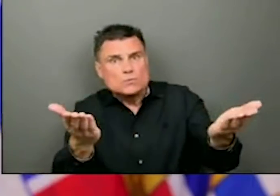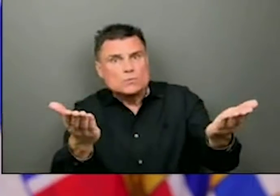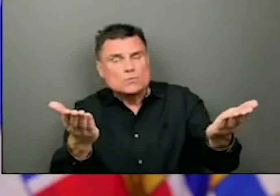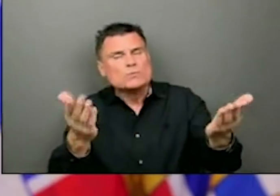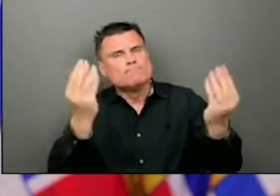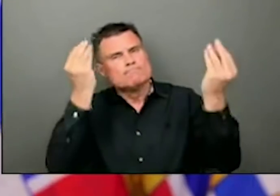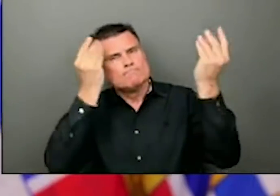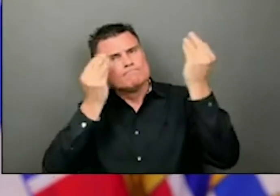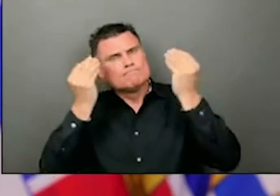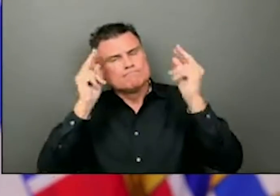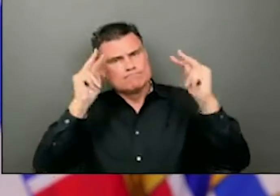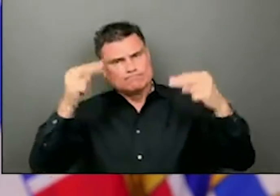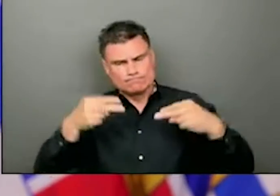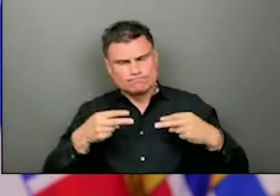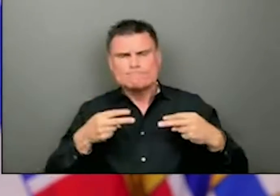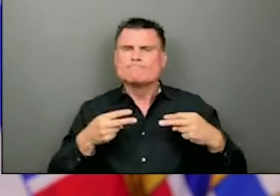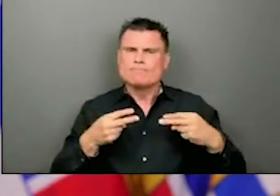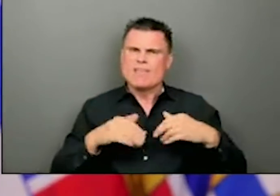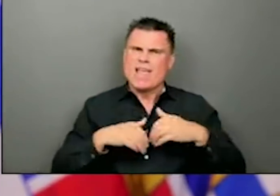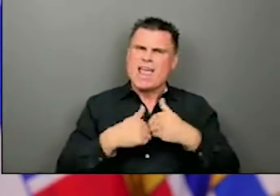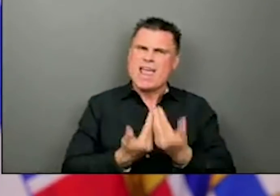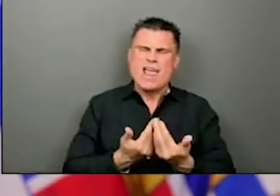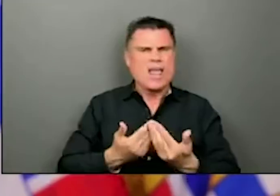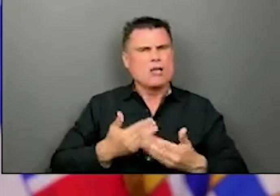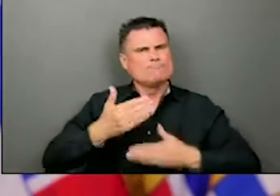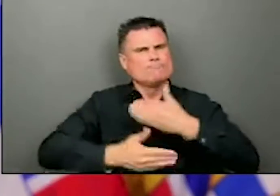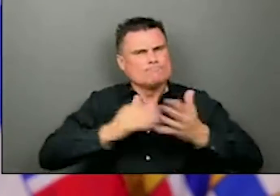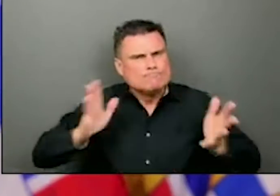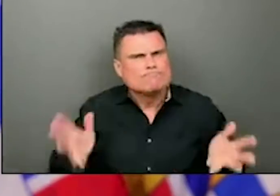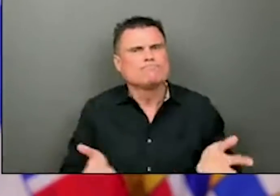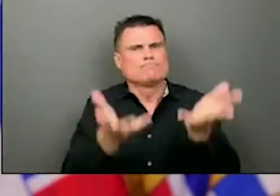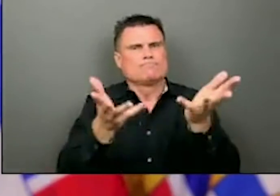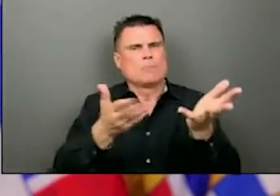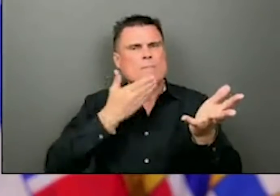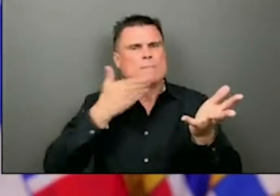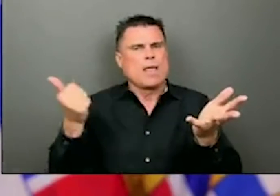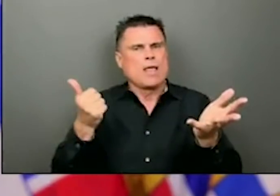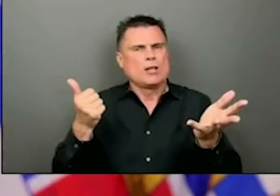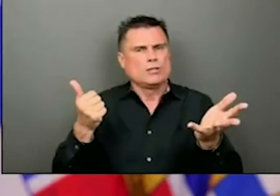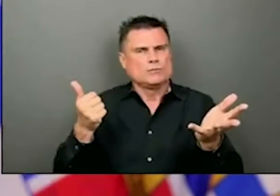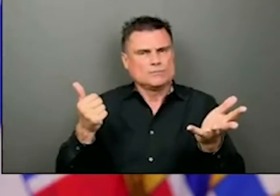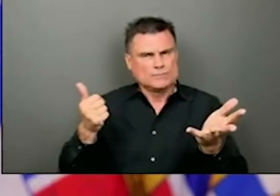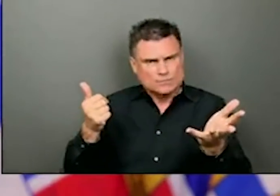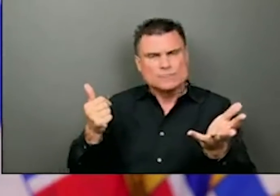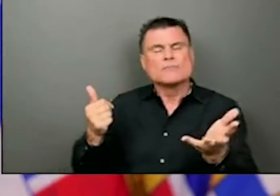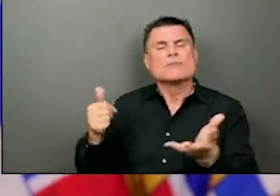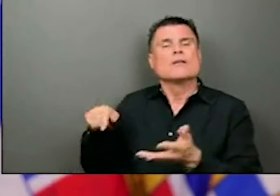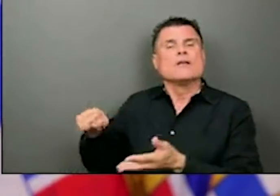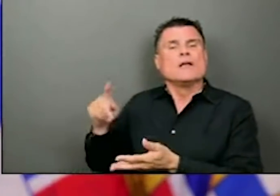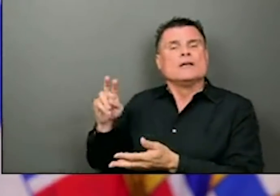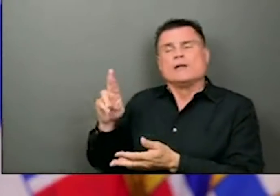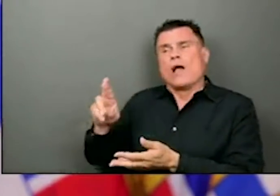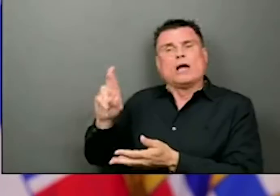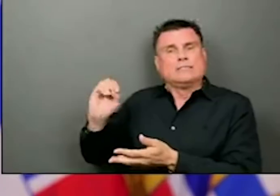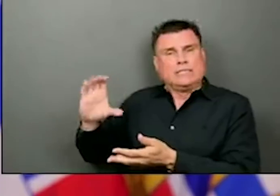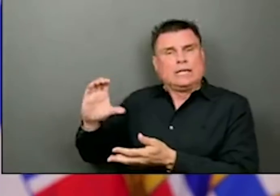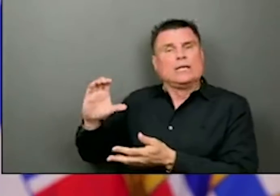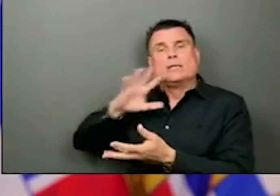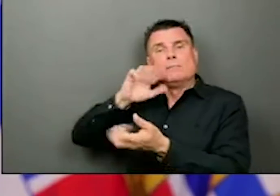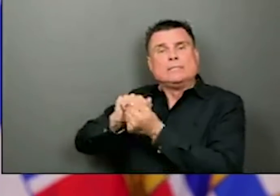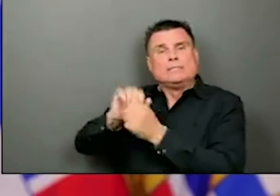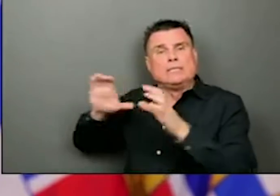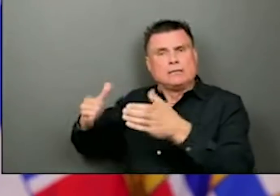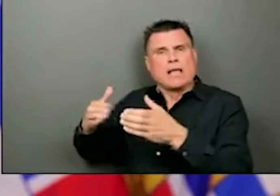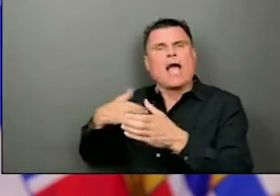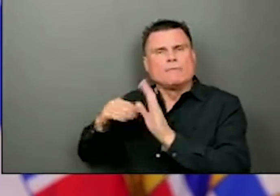and Reconciliation Commission calls to action. The Missing and Murdered Indigenous Women and Girls calls for justice. The In Plain